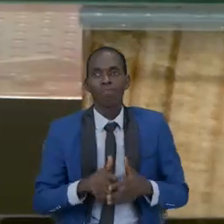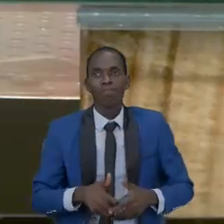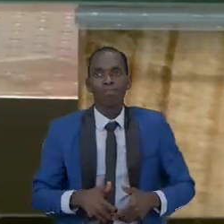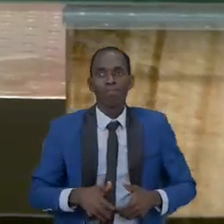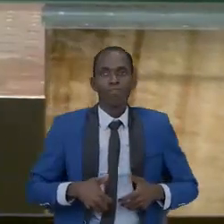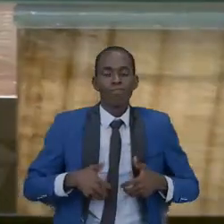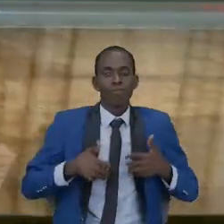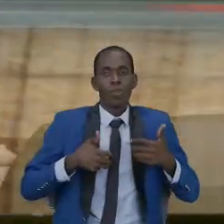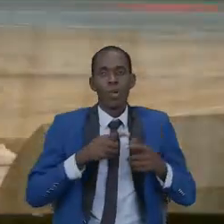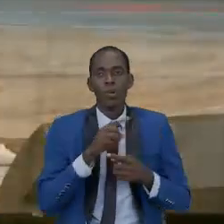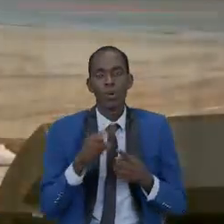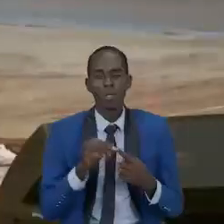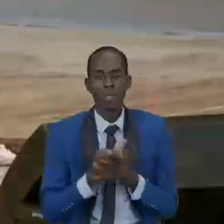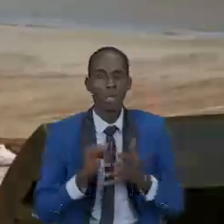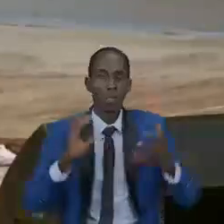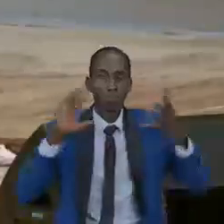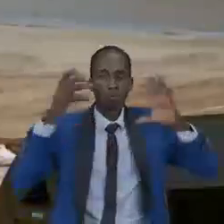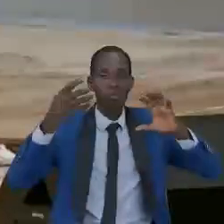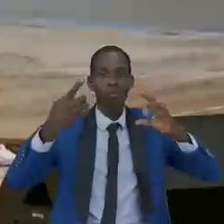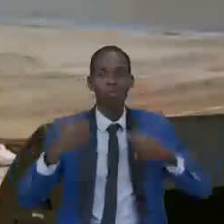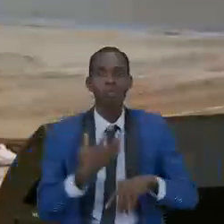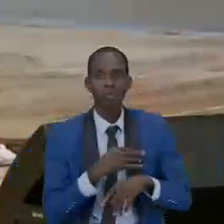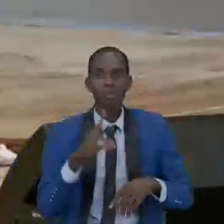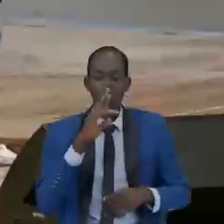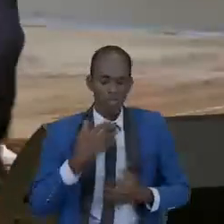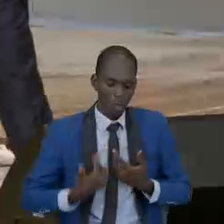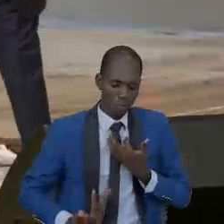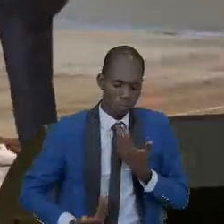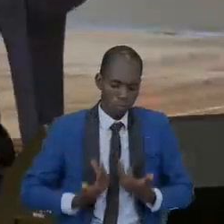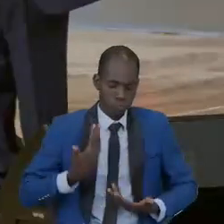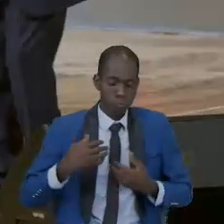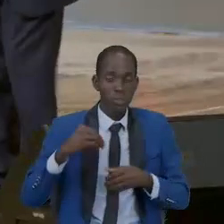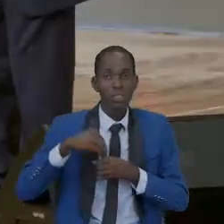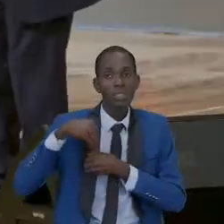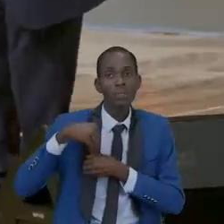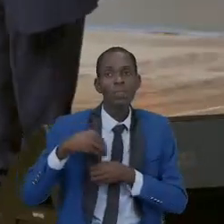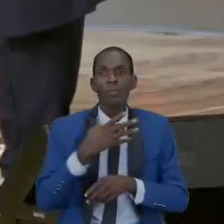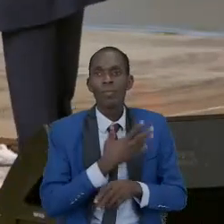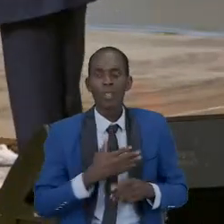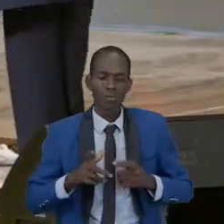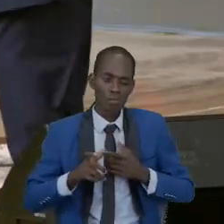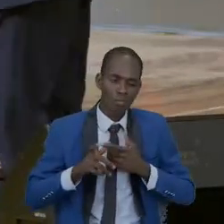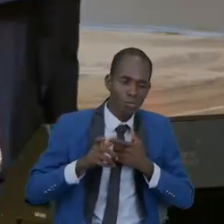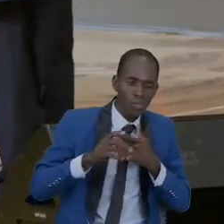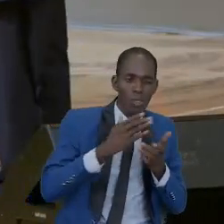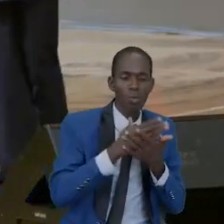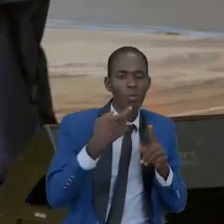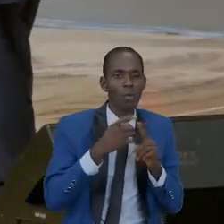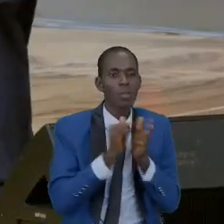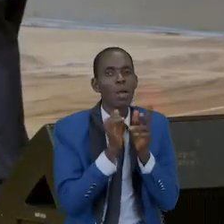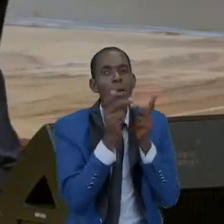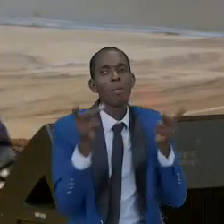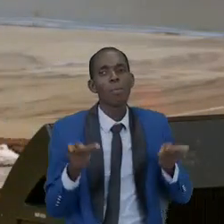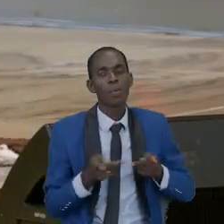that anger comes and you are boiling on the inside, and then you quickly run away from that place so that